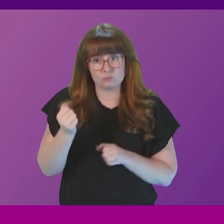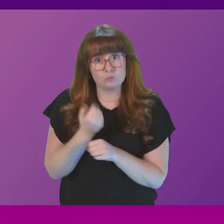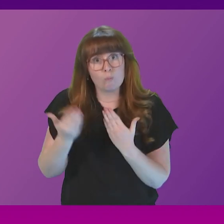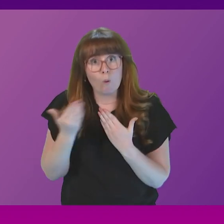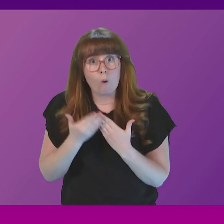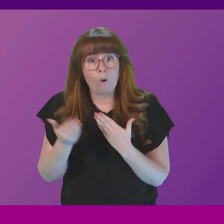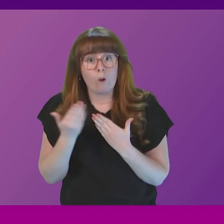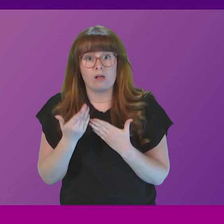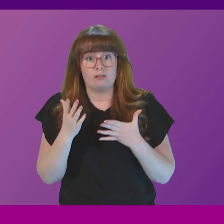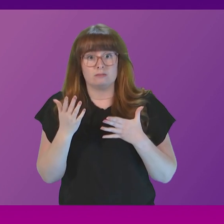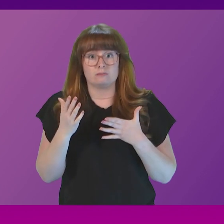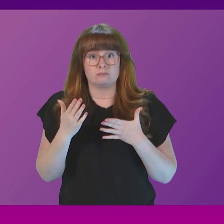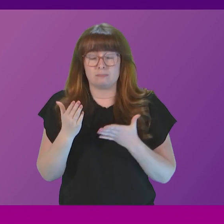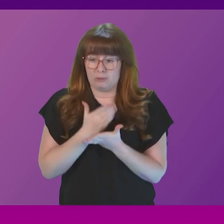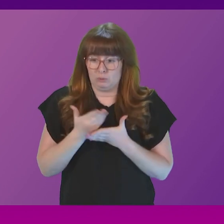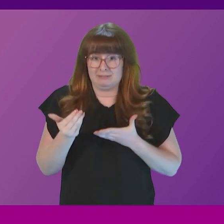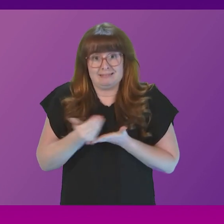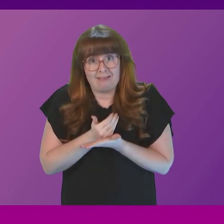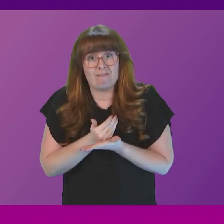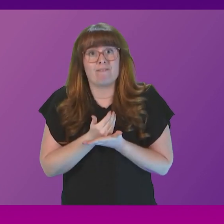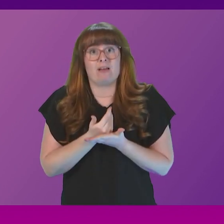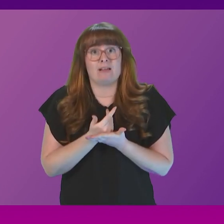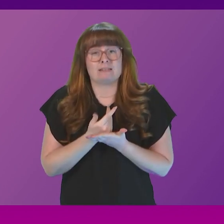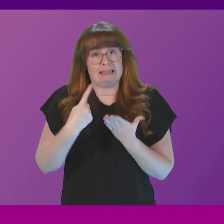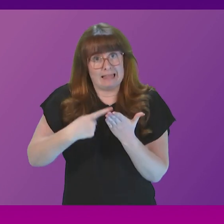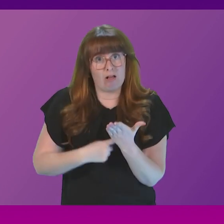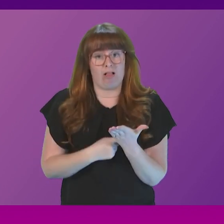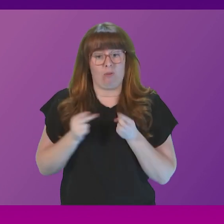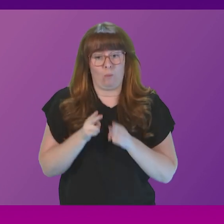to those safe legal routes.